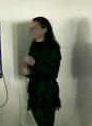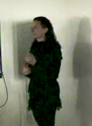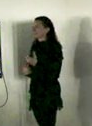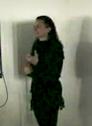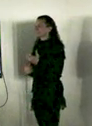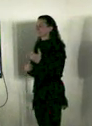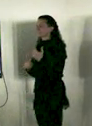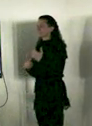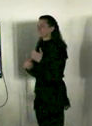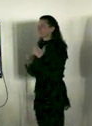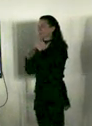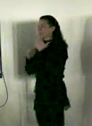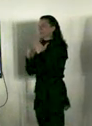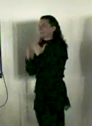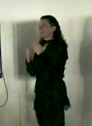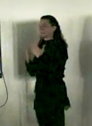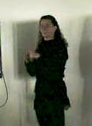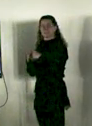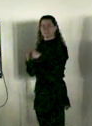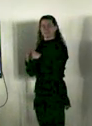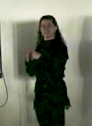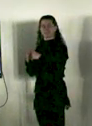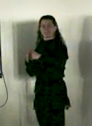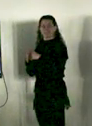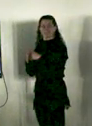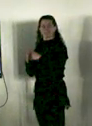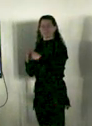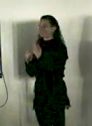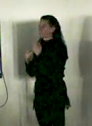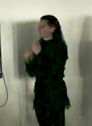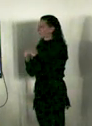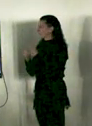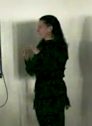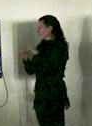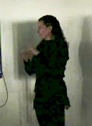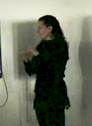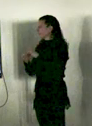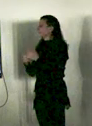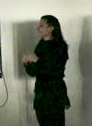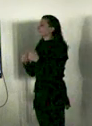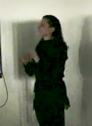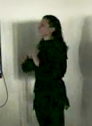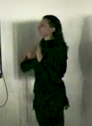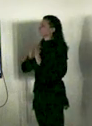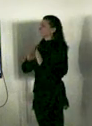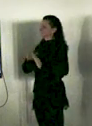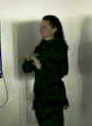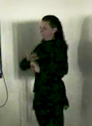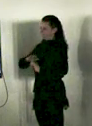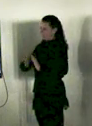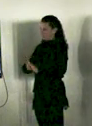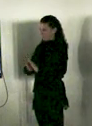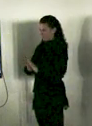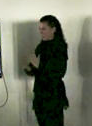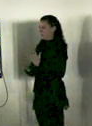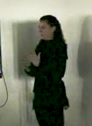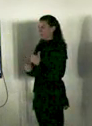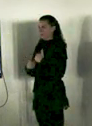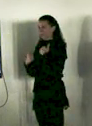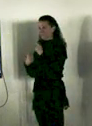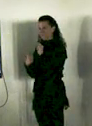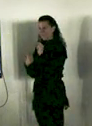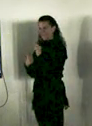was hoping to maybe start with something a little more relative. When I was in elementary school, when I was just a tiny kid in a small Tennessee town